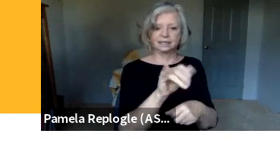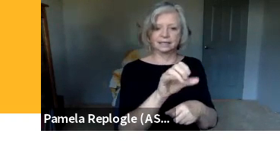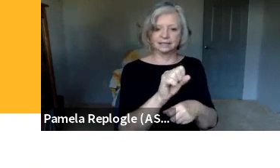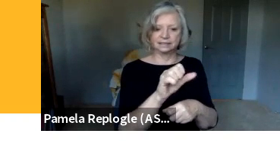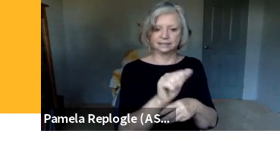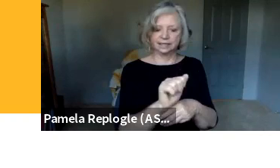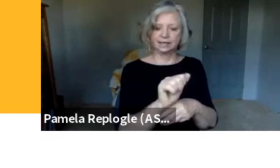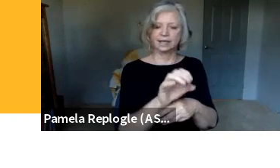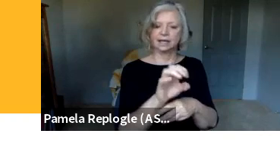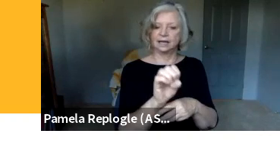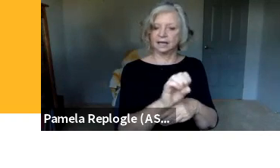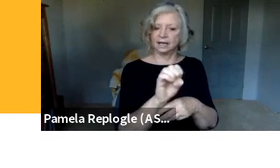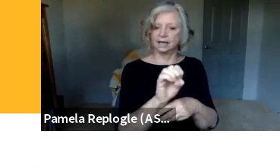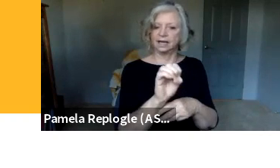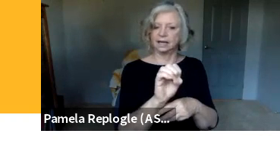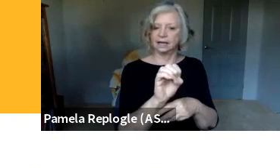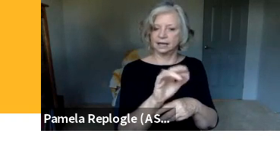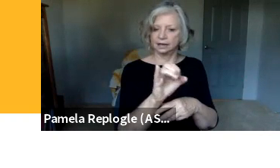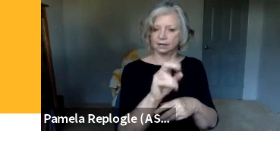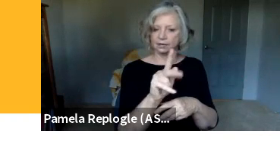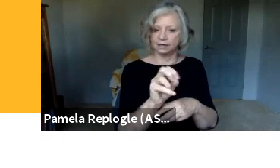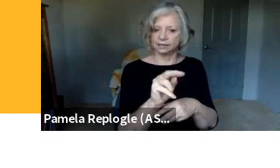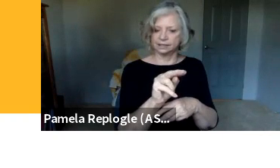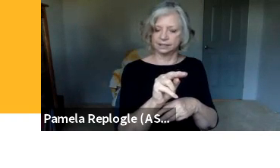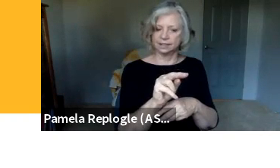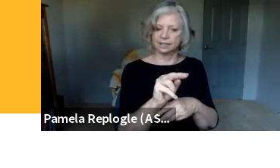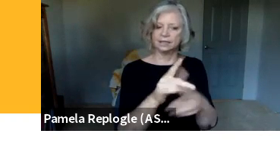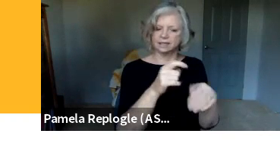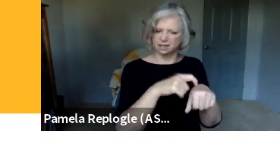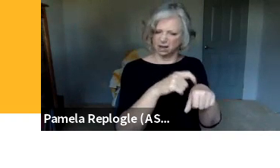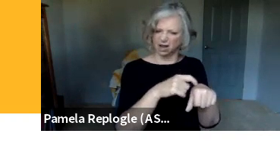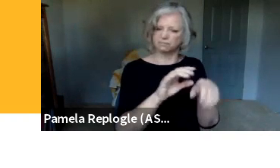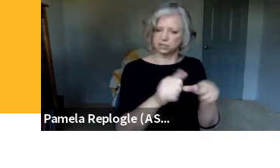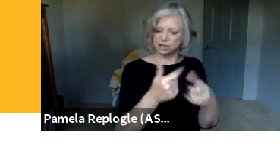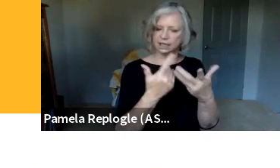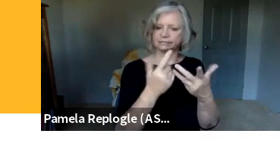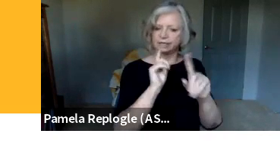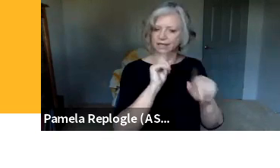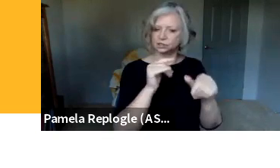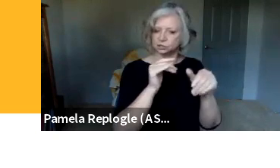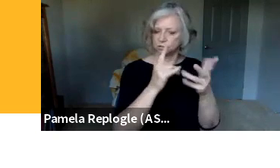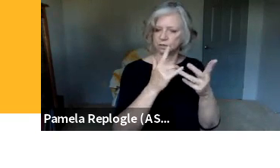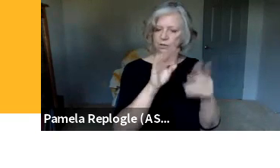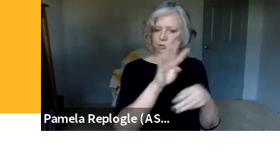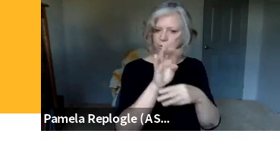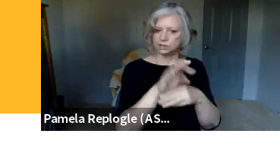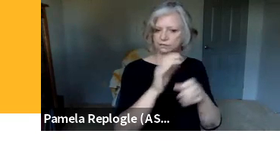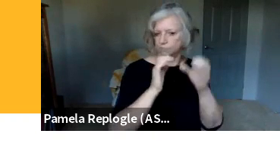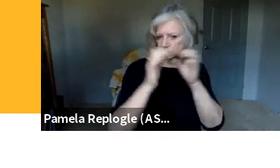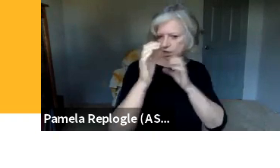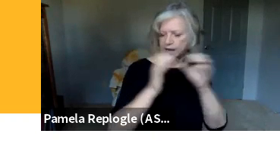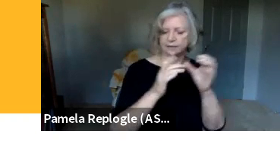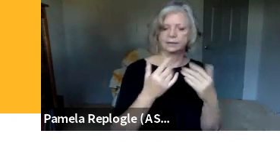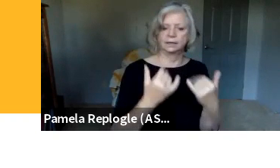some questions that had come up in the chat. So Lisa E., I will ask you to get started,